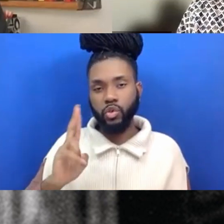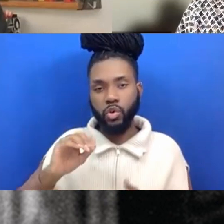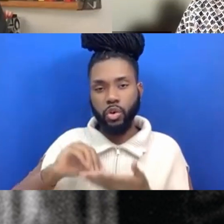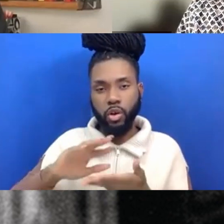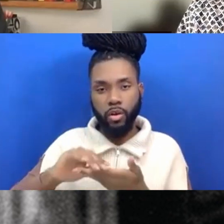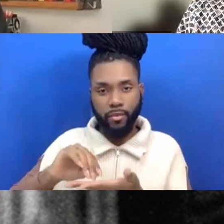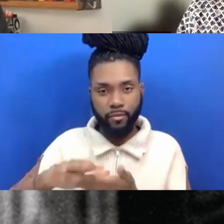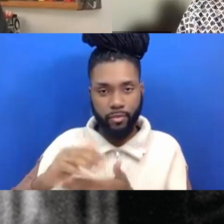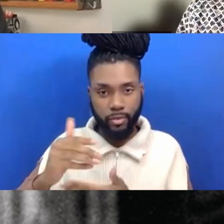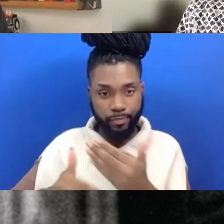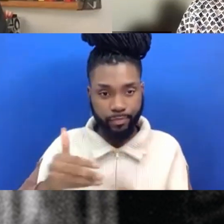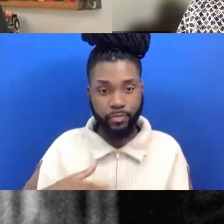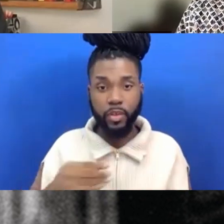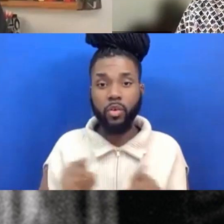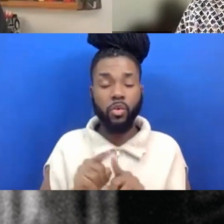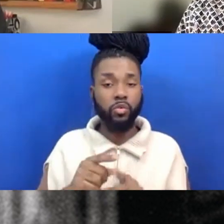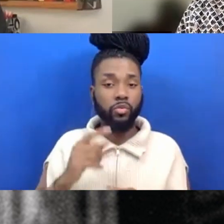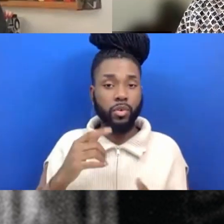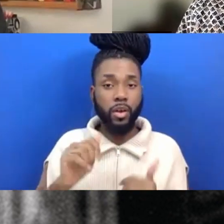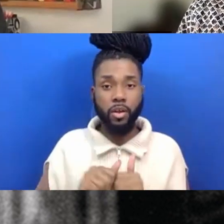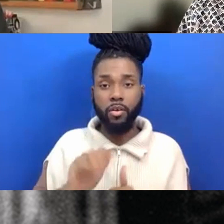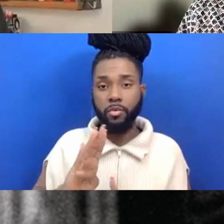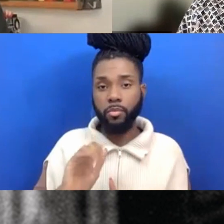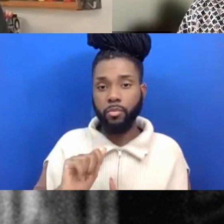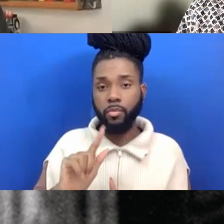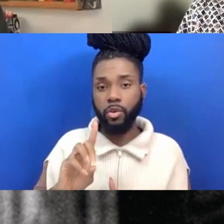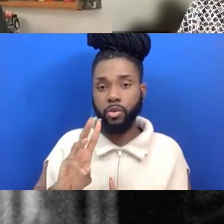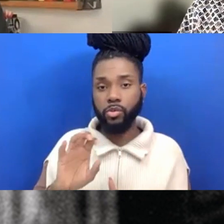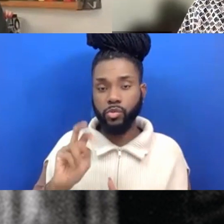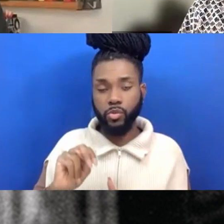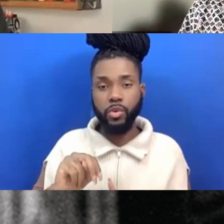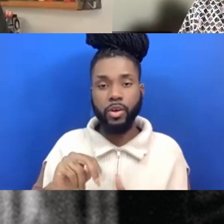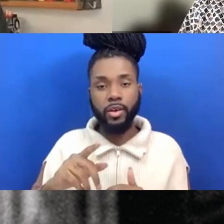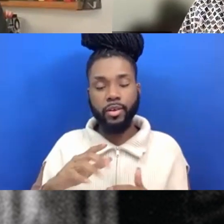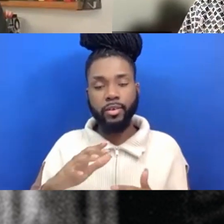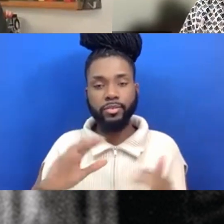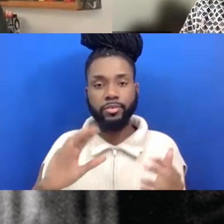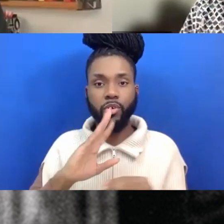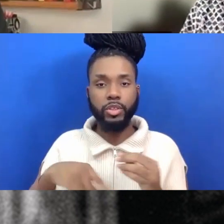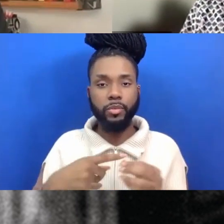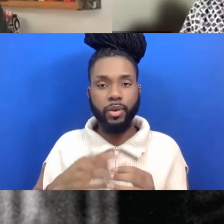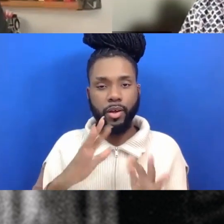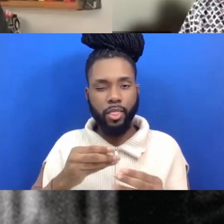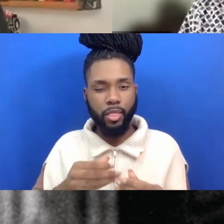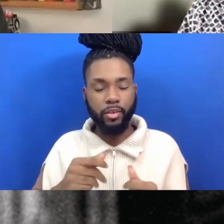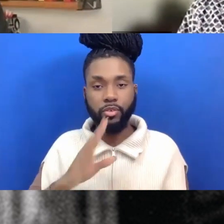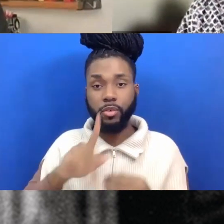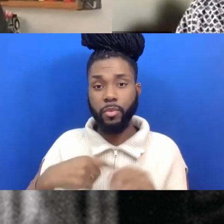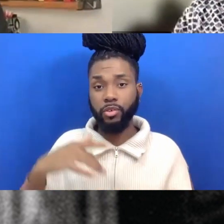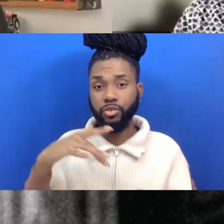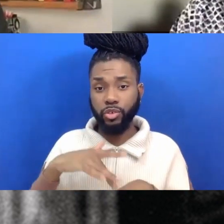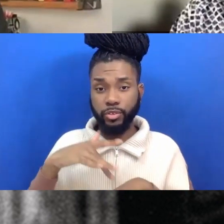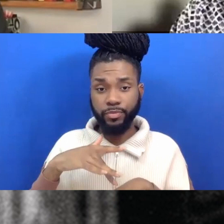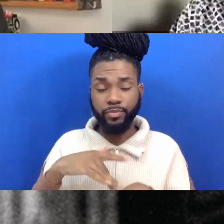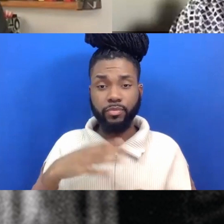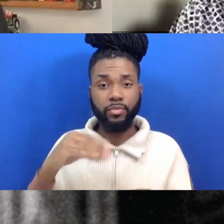Baldwin talks about rather cheekily talks about the idea of the touch